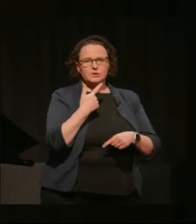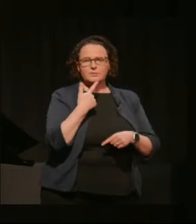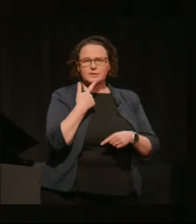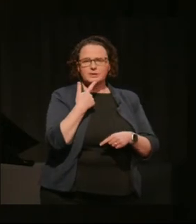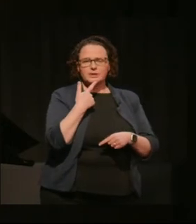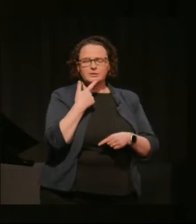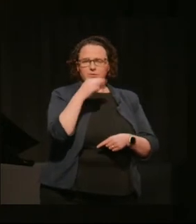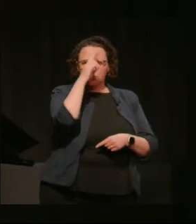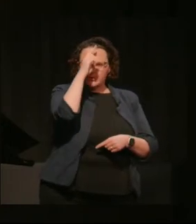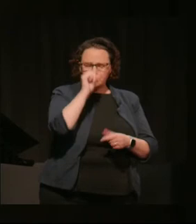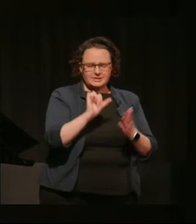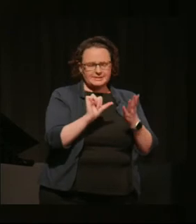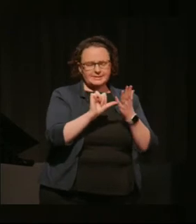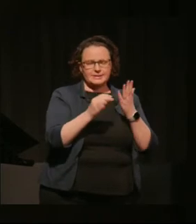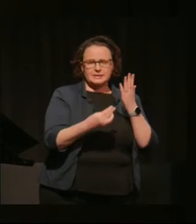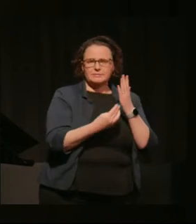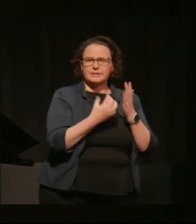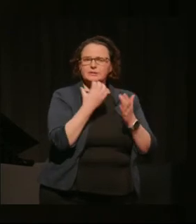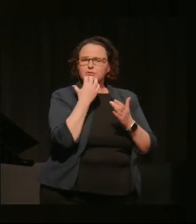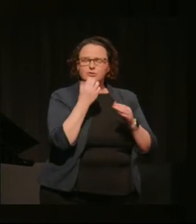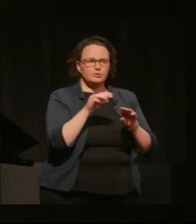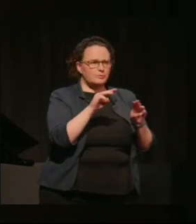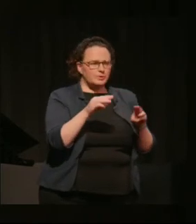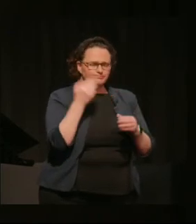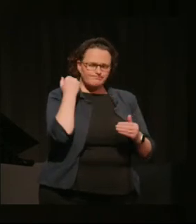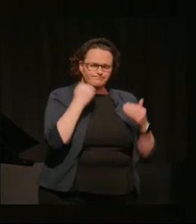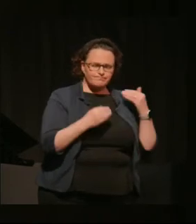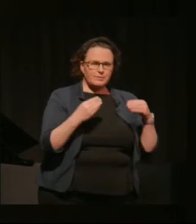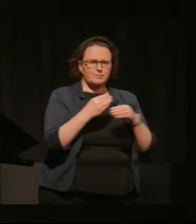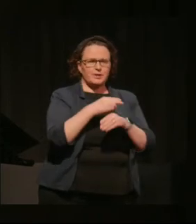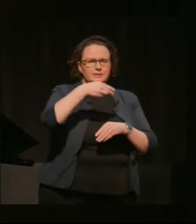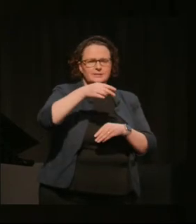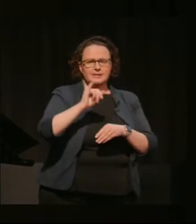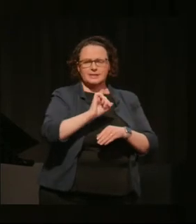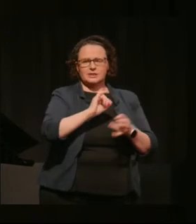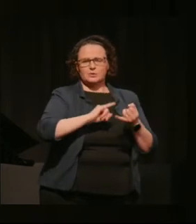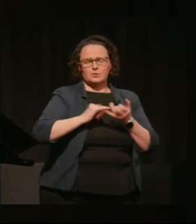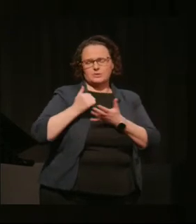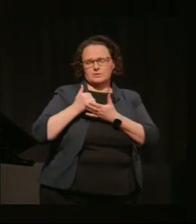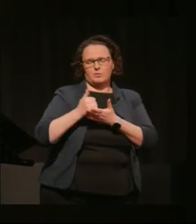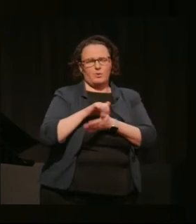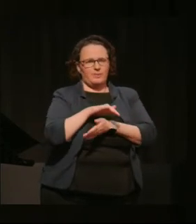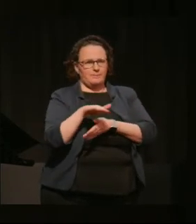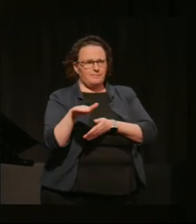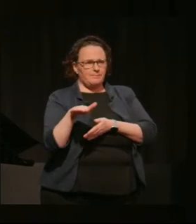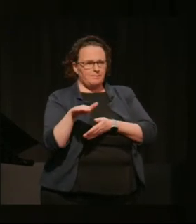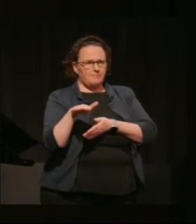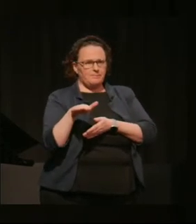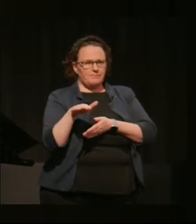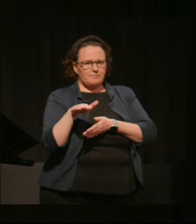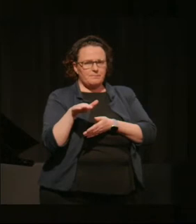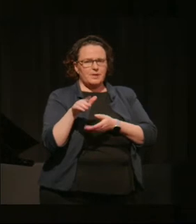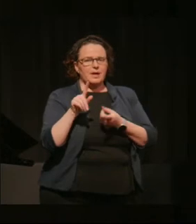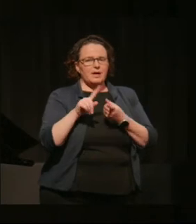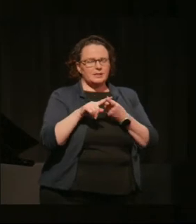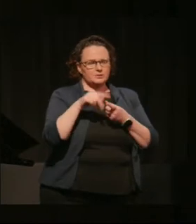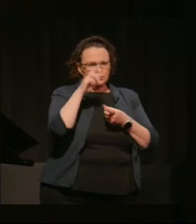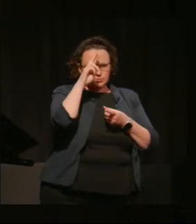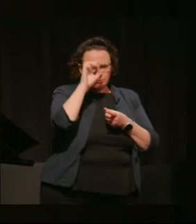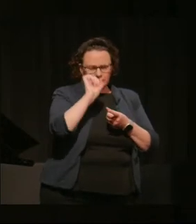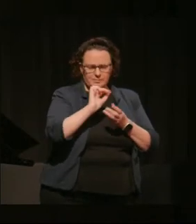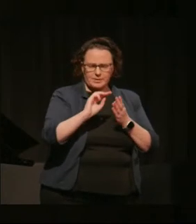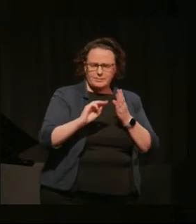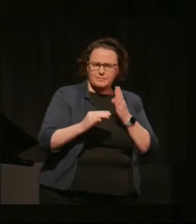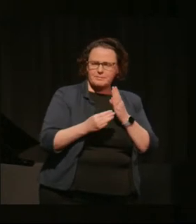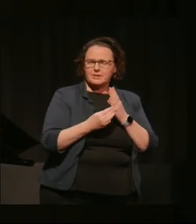We remember 6 million Jewish people murdered by the Nazis and their collaborators. And we remember the millions